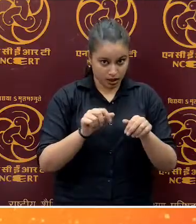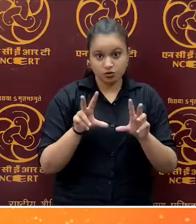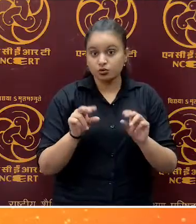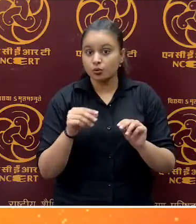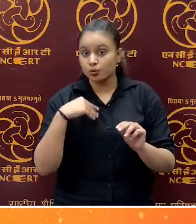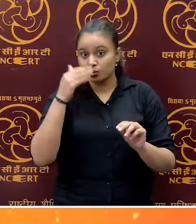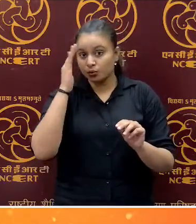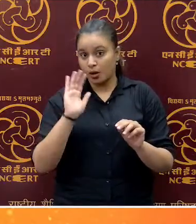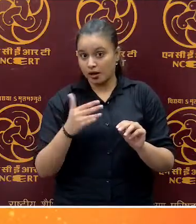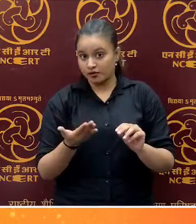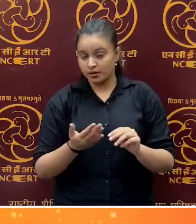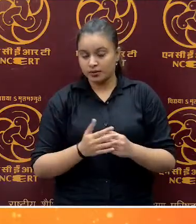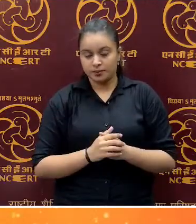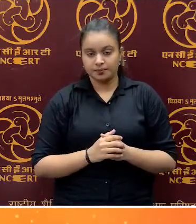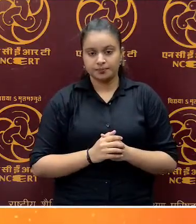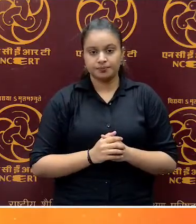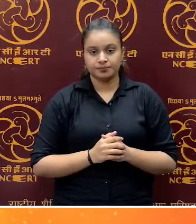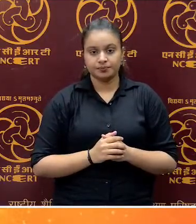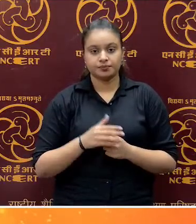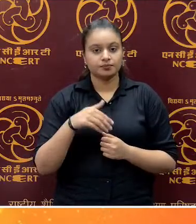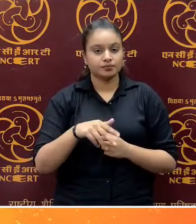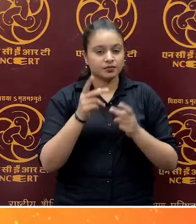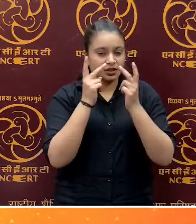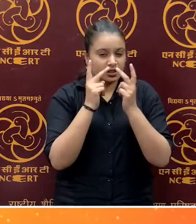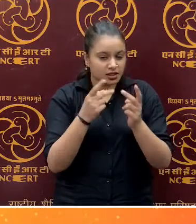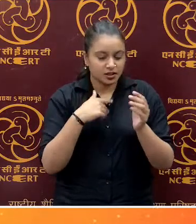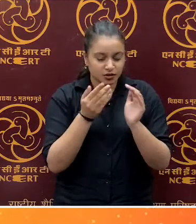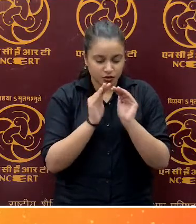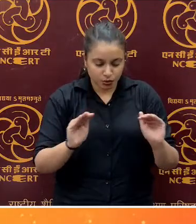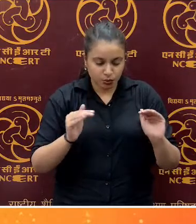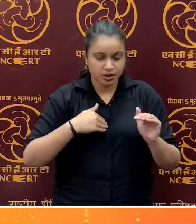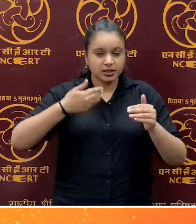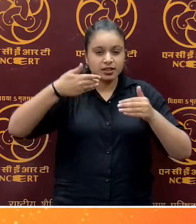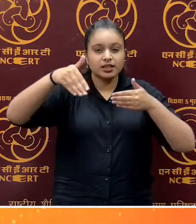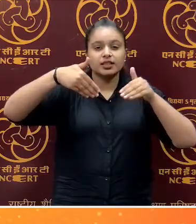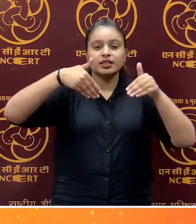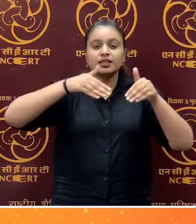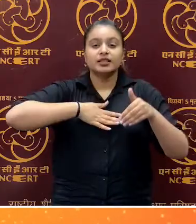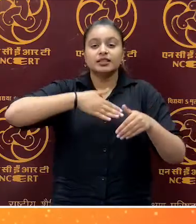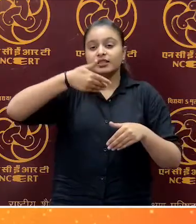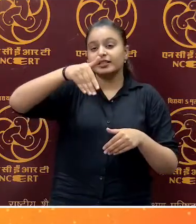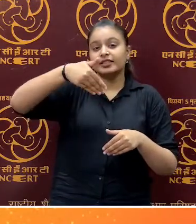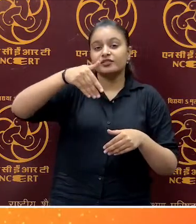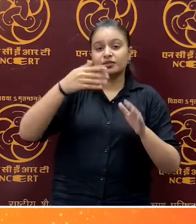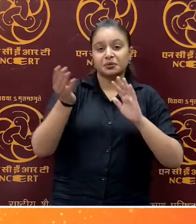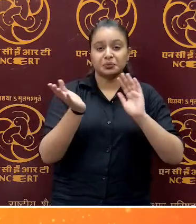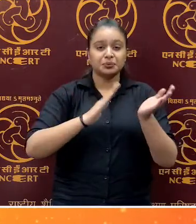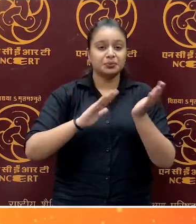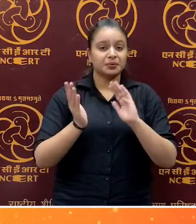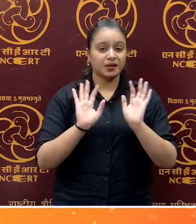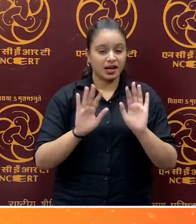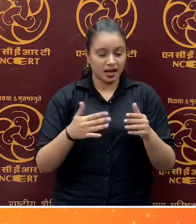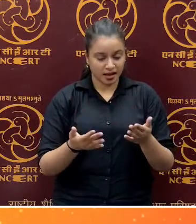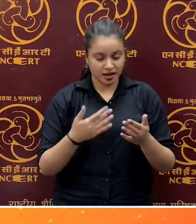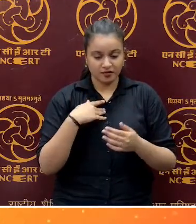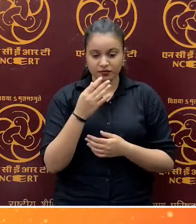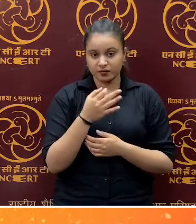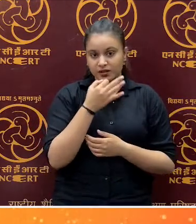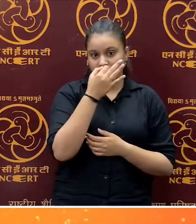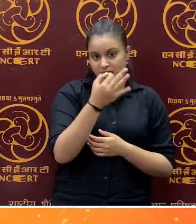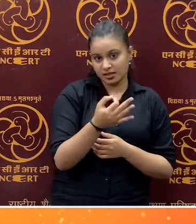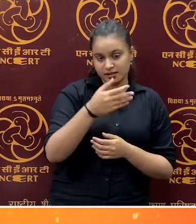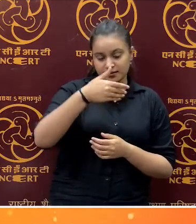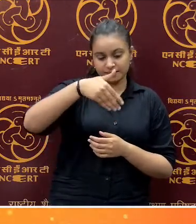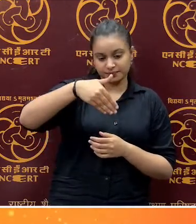fly. And look children, so many leaves are flying here and there. The fly asked a